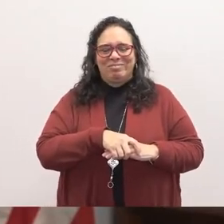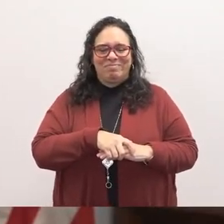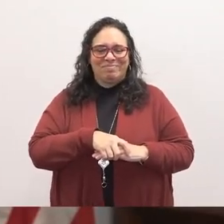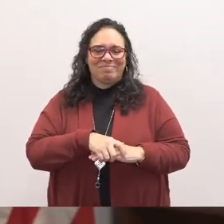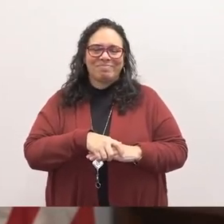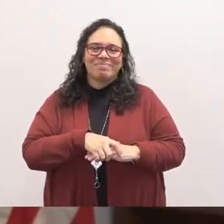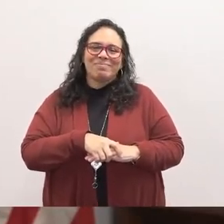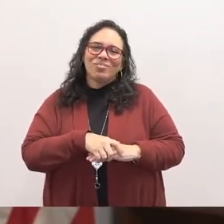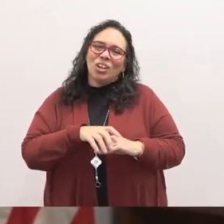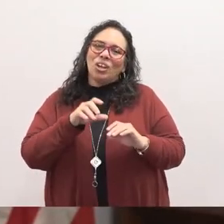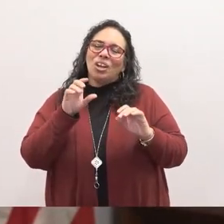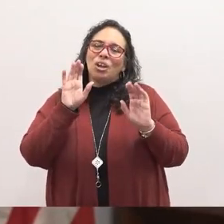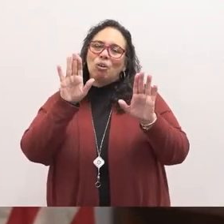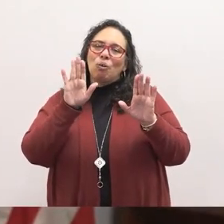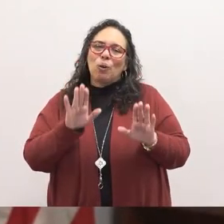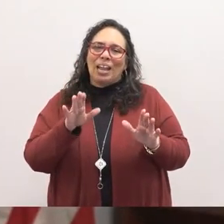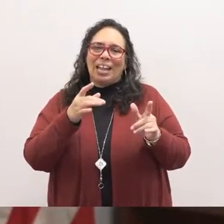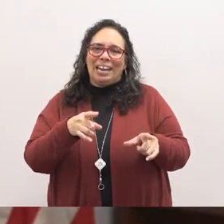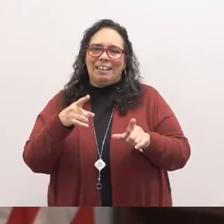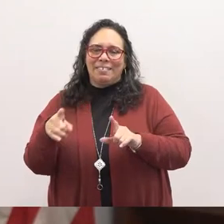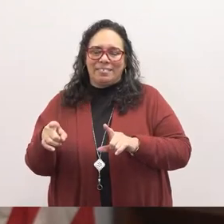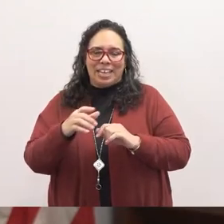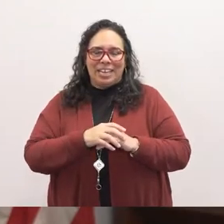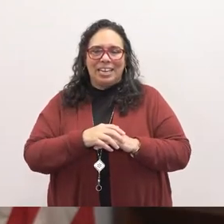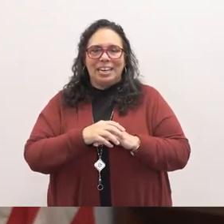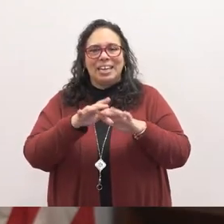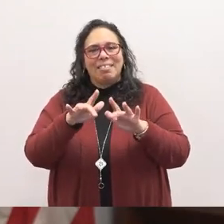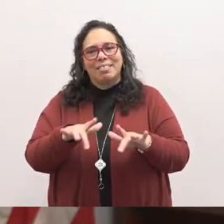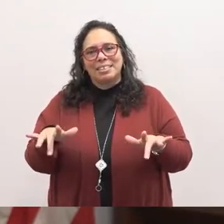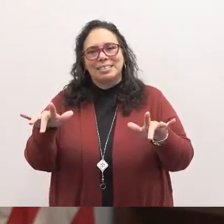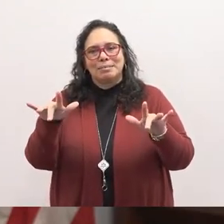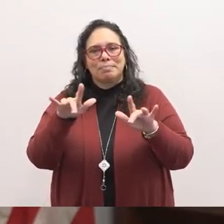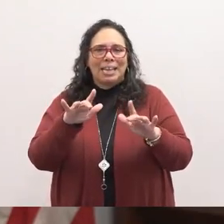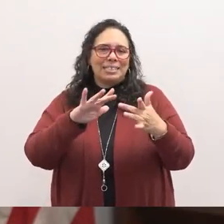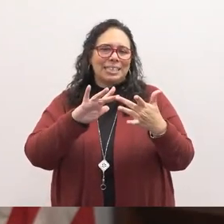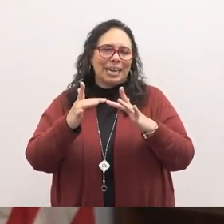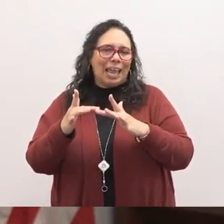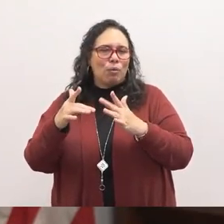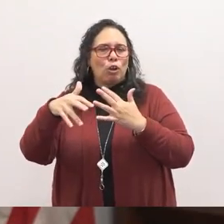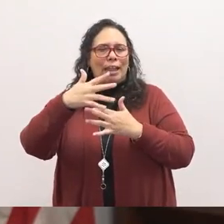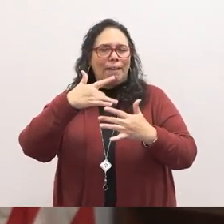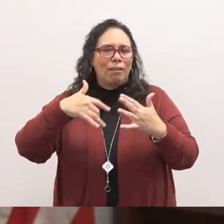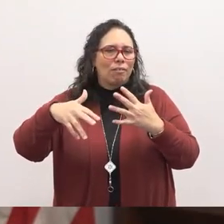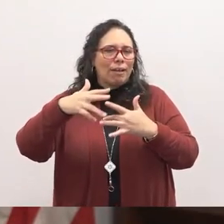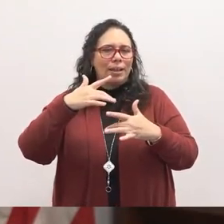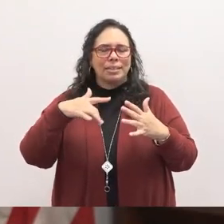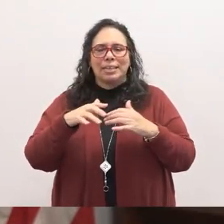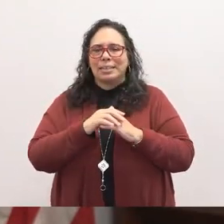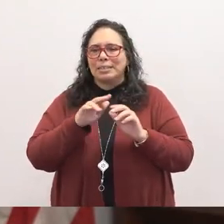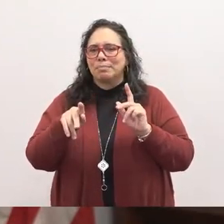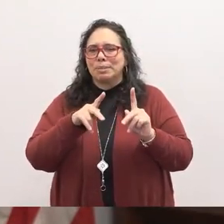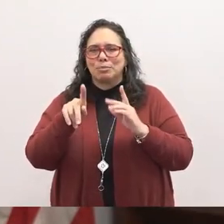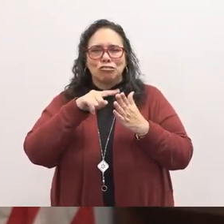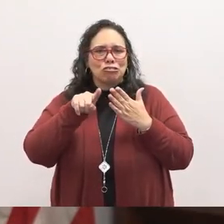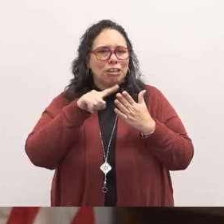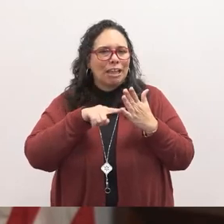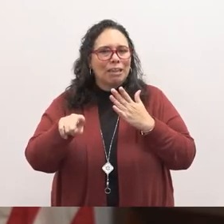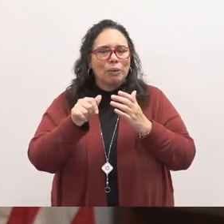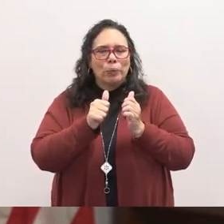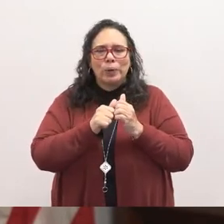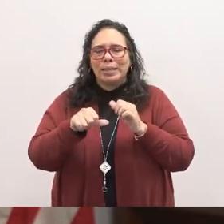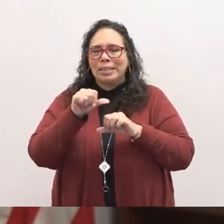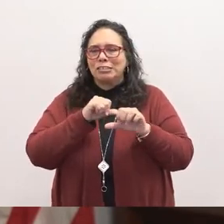great event. I think just the space of networking, interacting, folks checking in with each other that maybe they hadn't